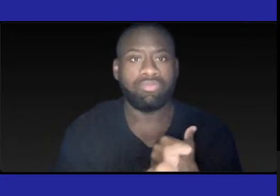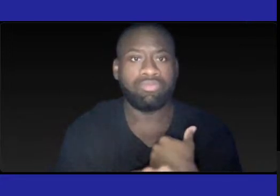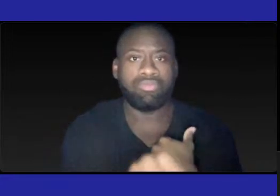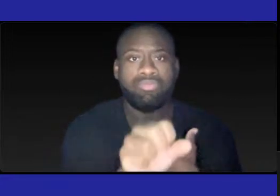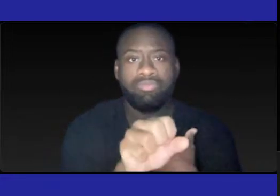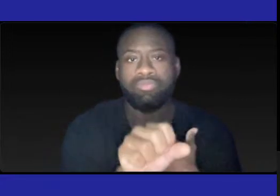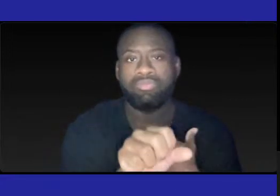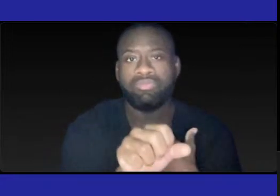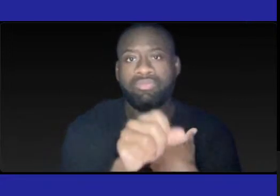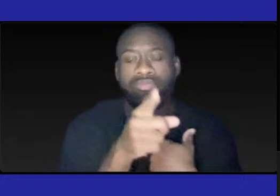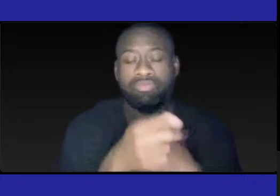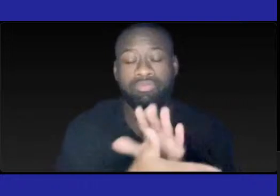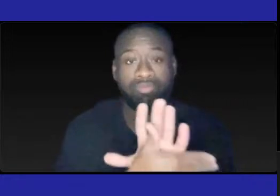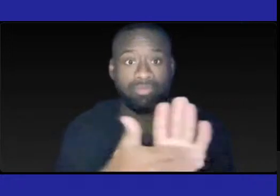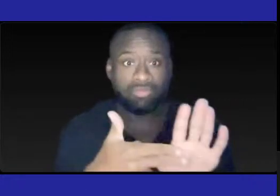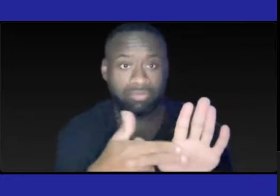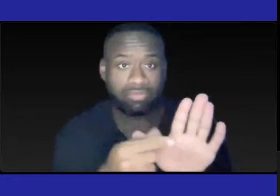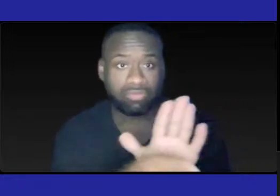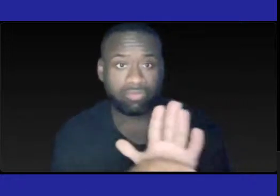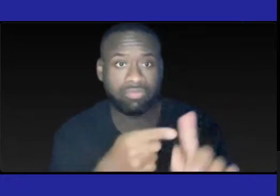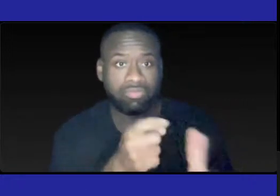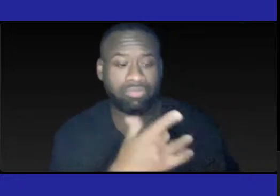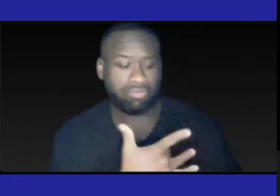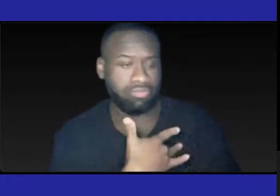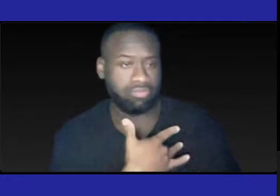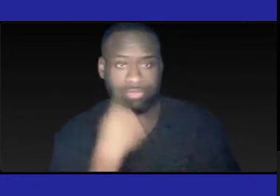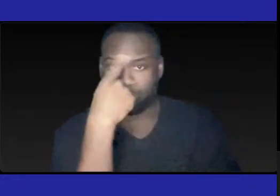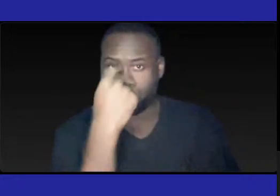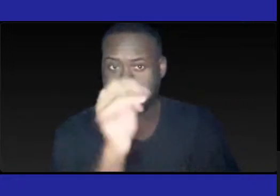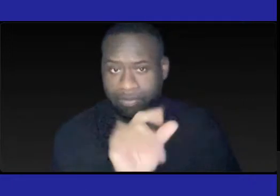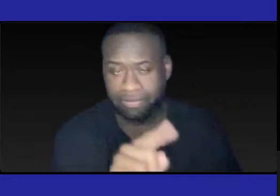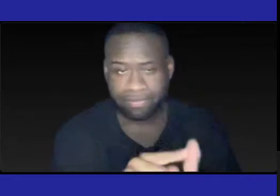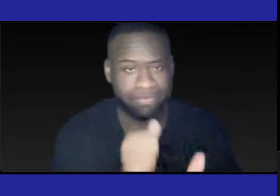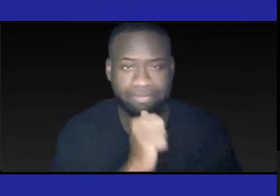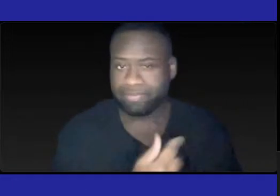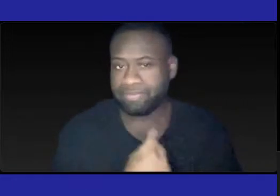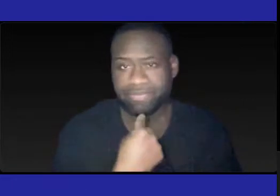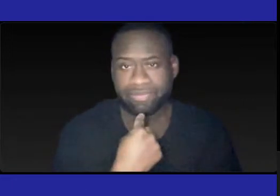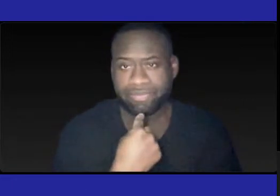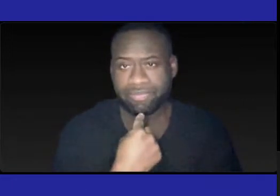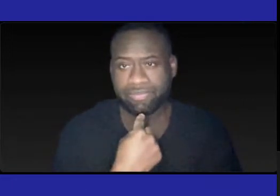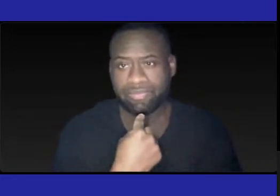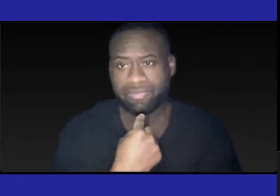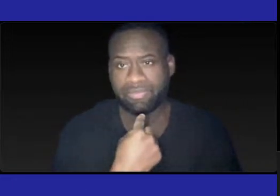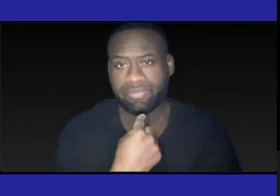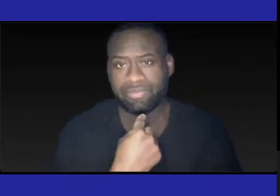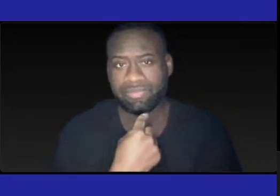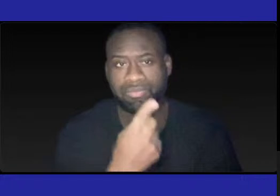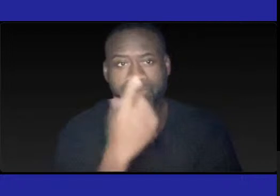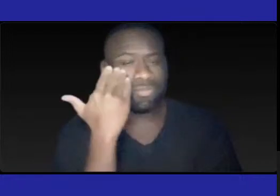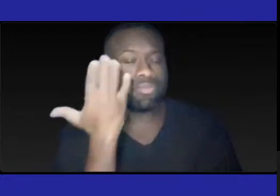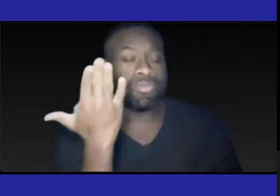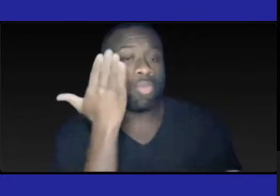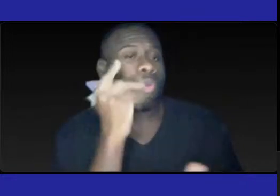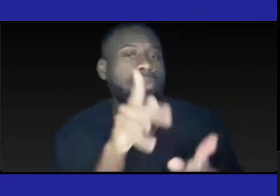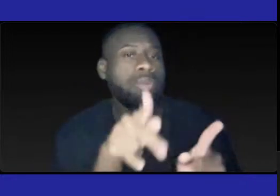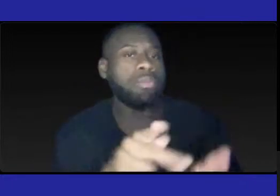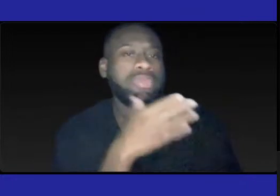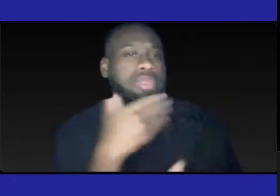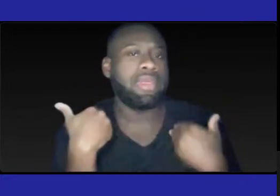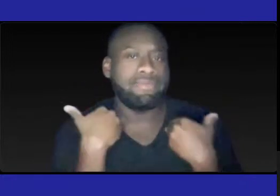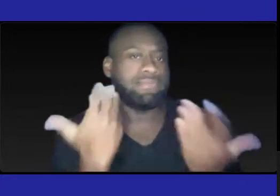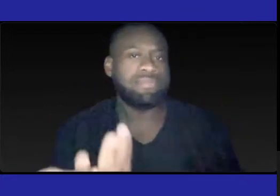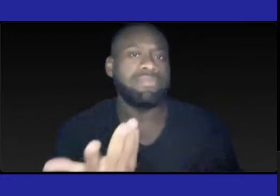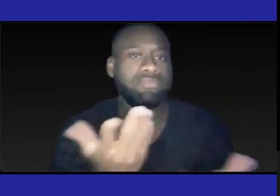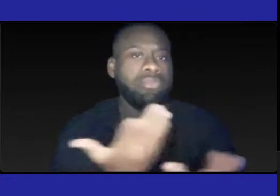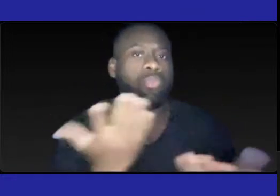you diagnose it based on what the heart looks like, but that doesn't tell you why the person has it, right? Right. One What- of what our was the